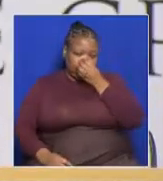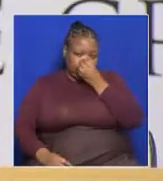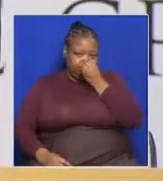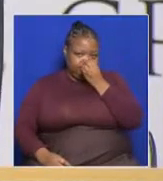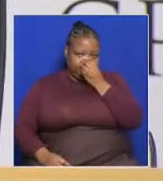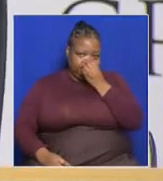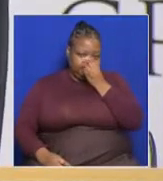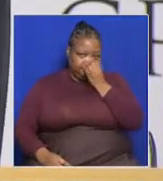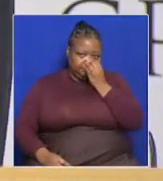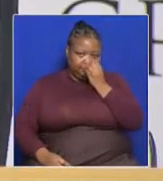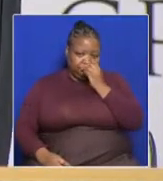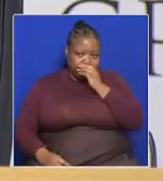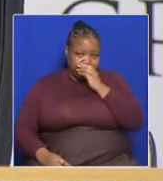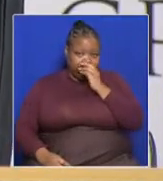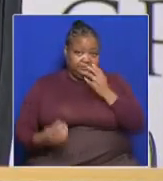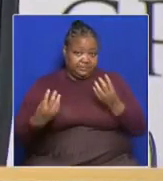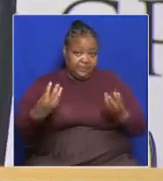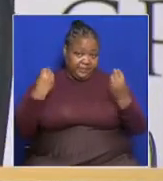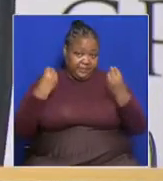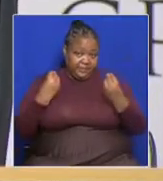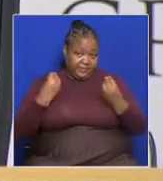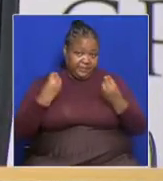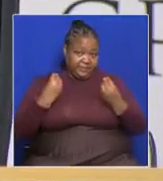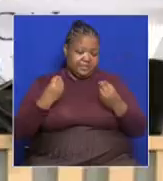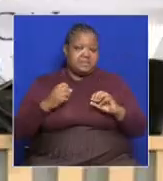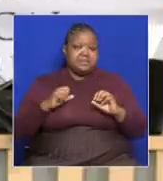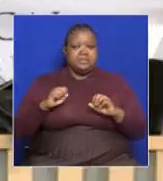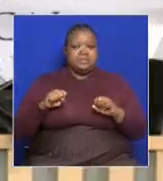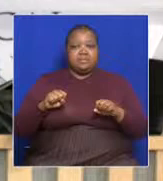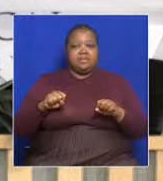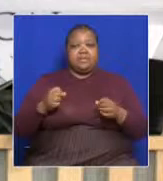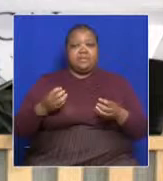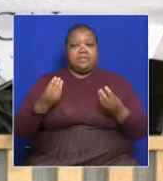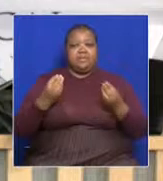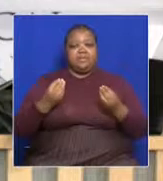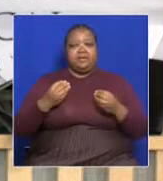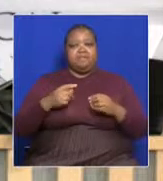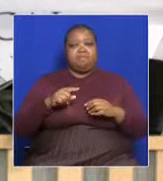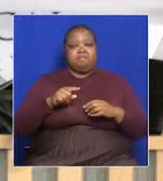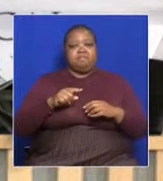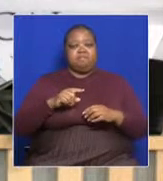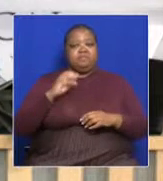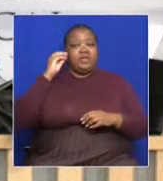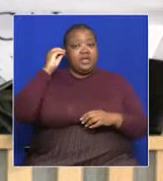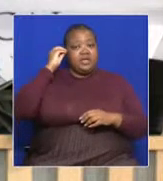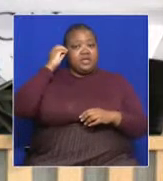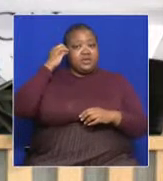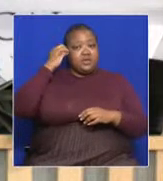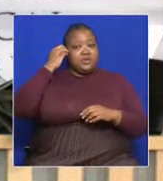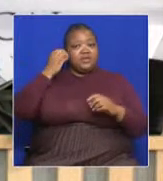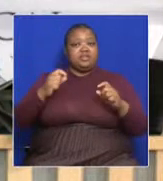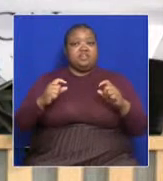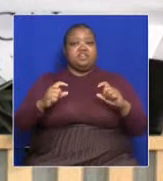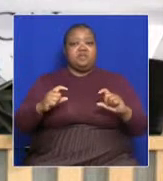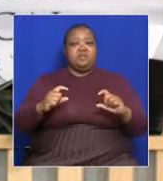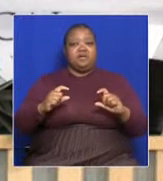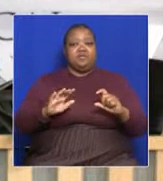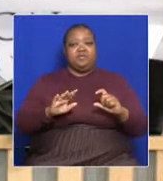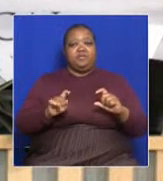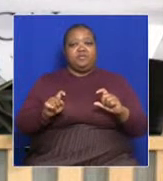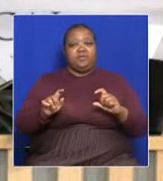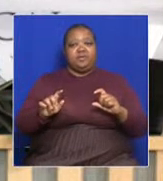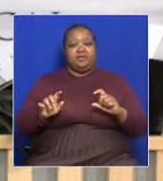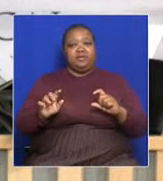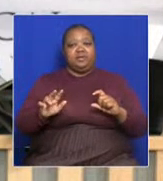You've located it, I've Ken. got it, Commissioner. I'm particularly interested in paragraph 5.8. The heading of 5.8 reads